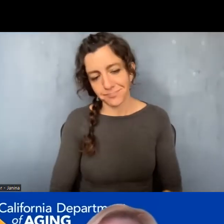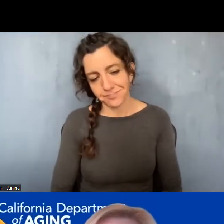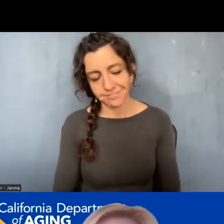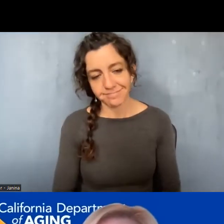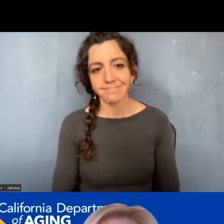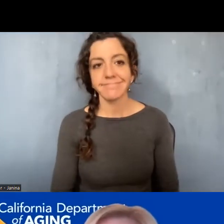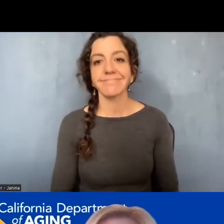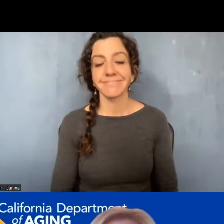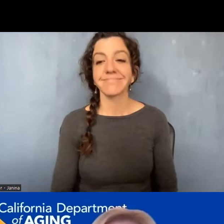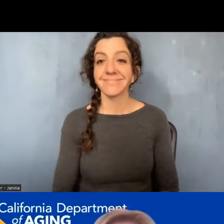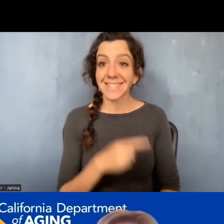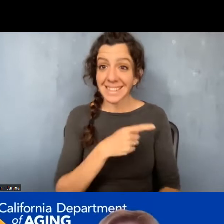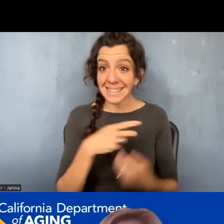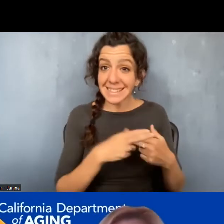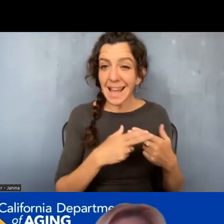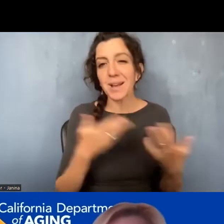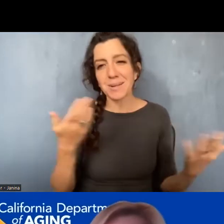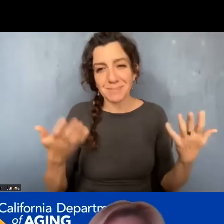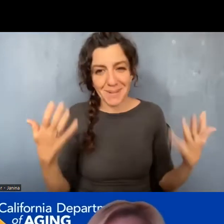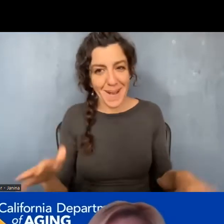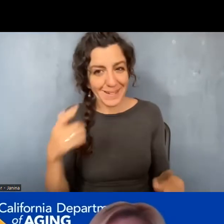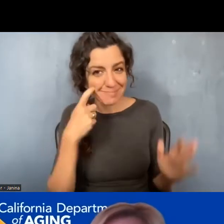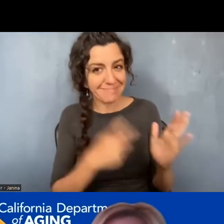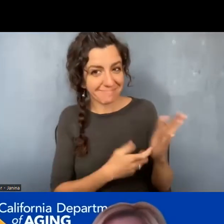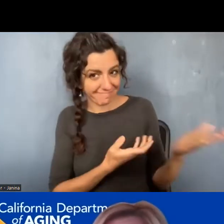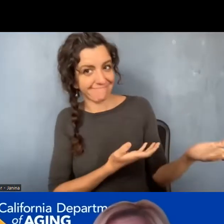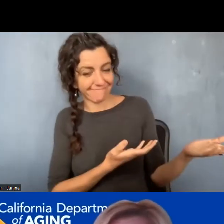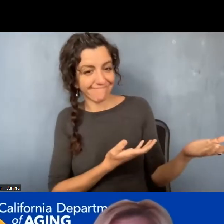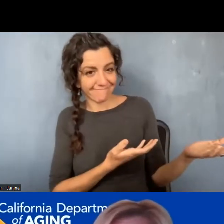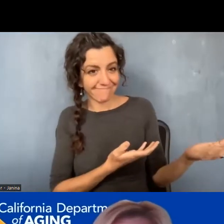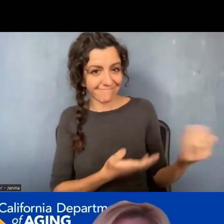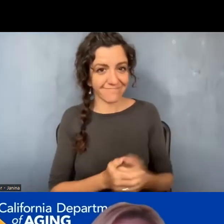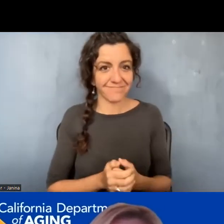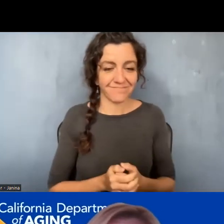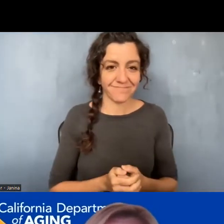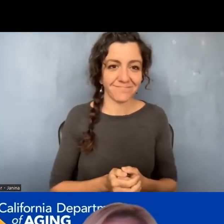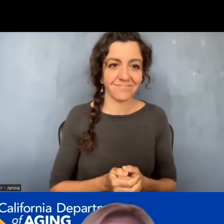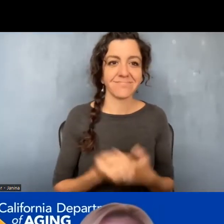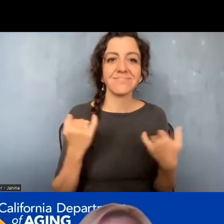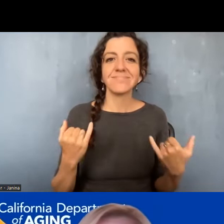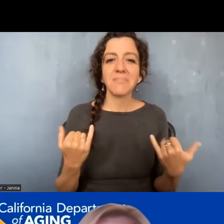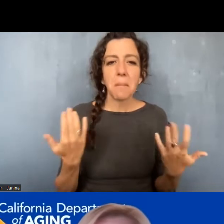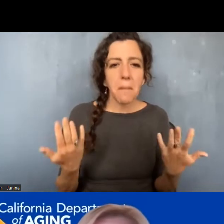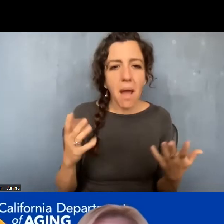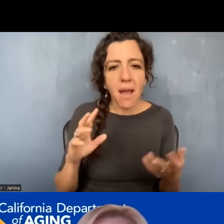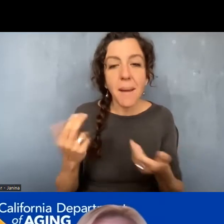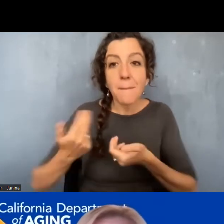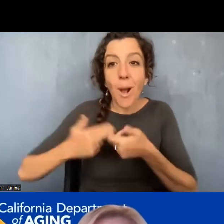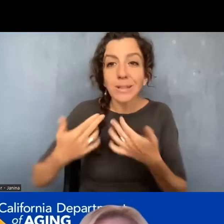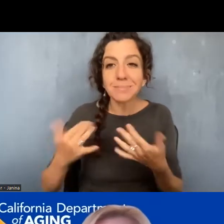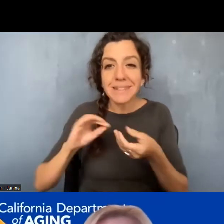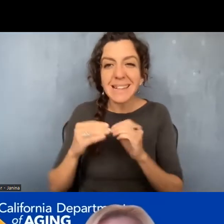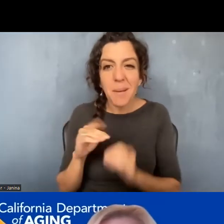This slide also is familiar to everyone, I believe, who's joining us today. We're now at about 175